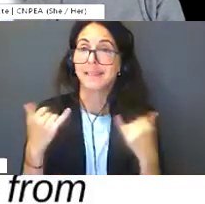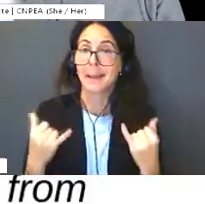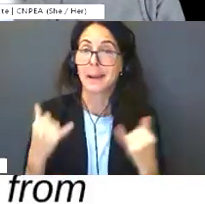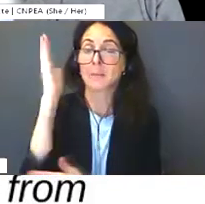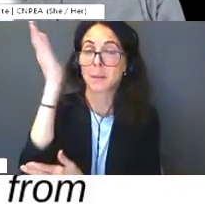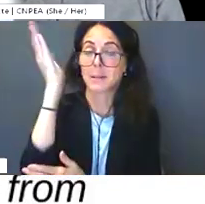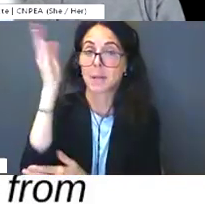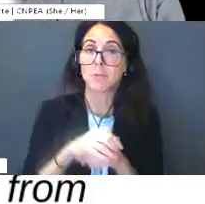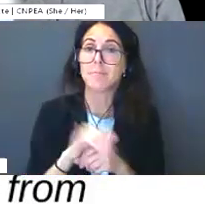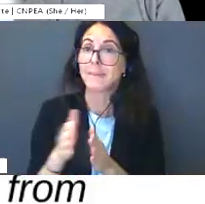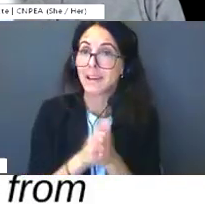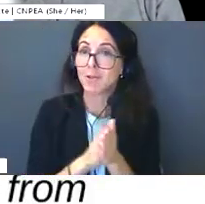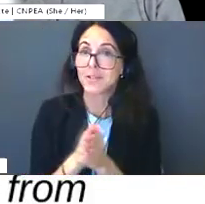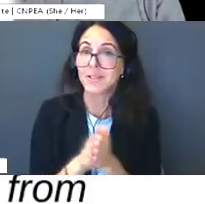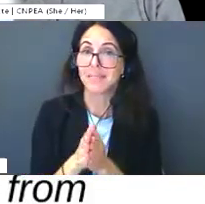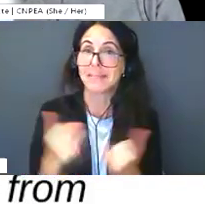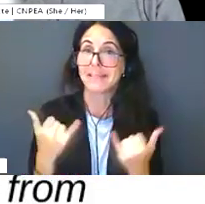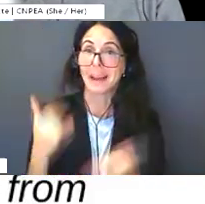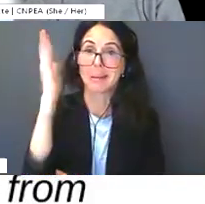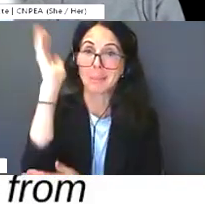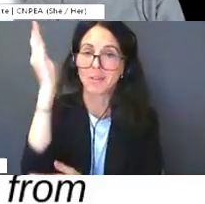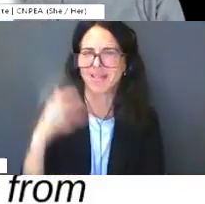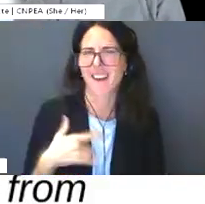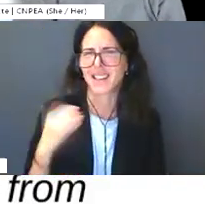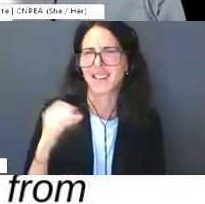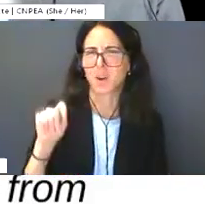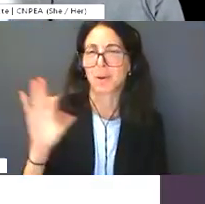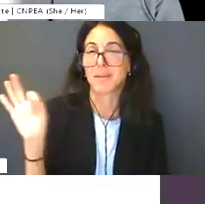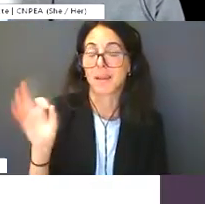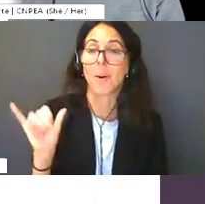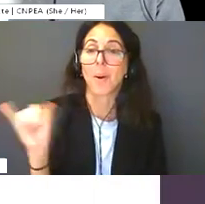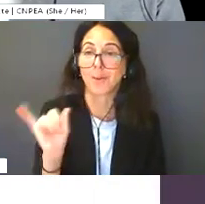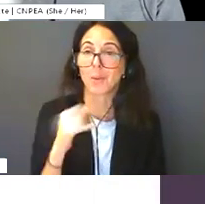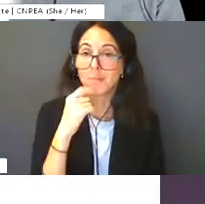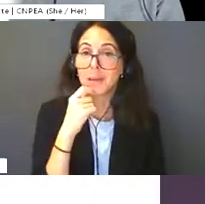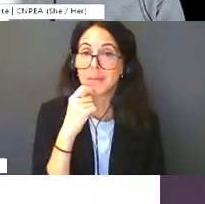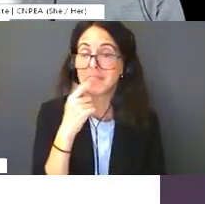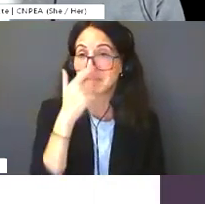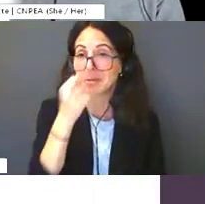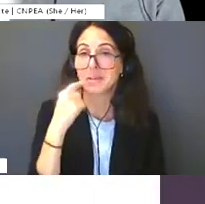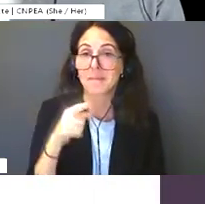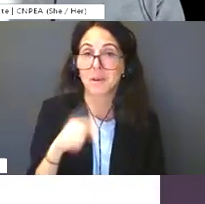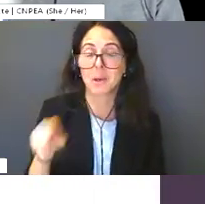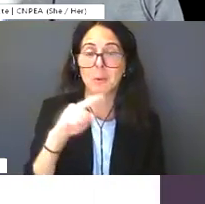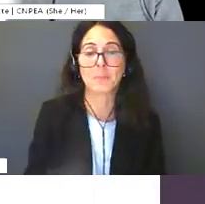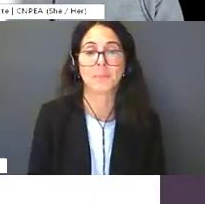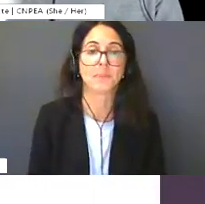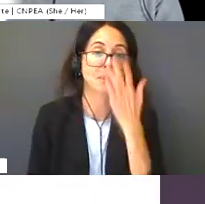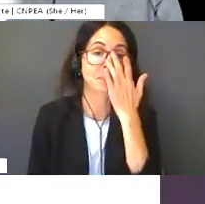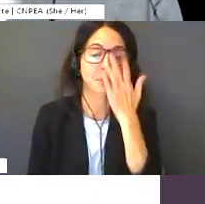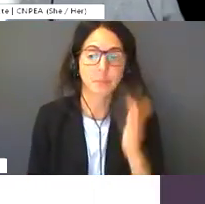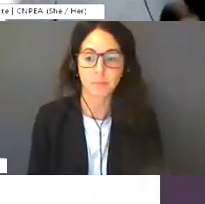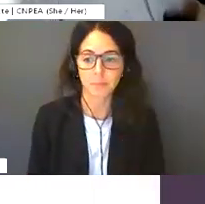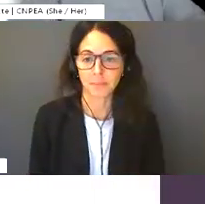in today's conversation, I think this one will also be of interest to you. I see someone is asking